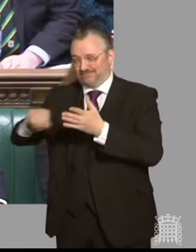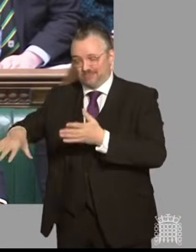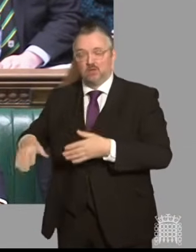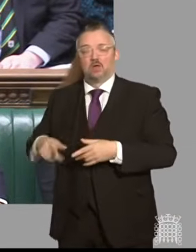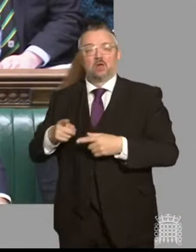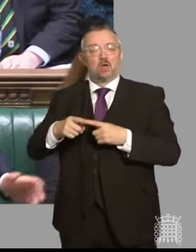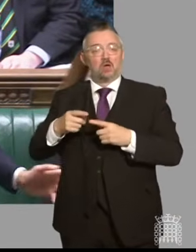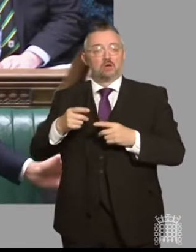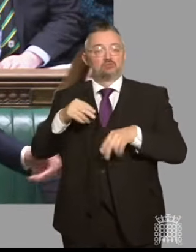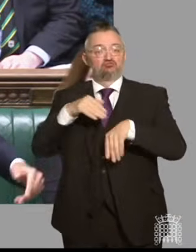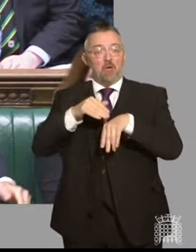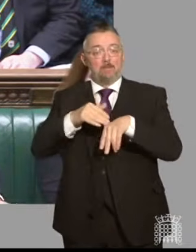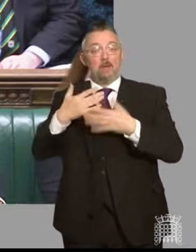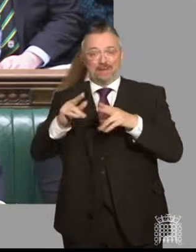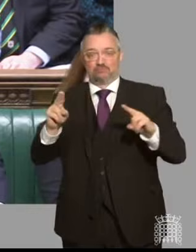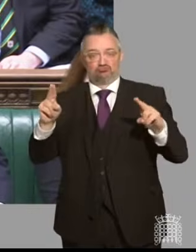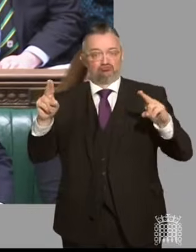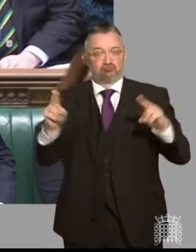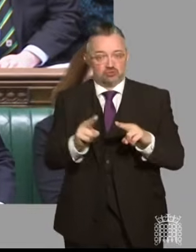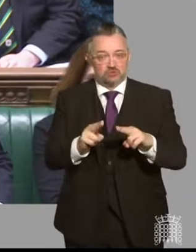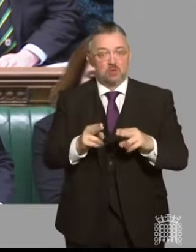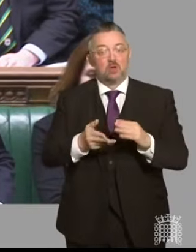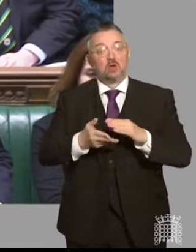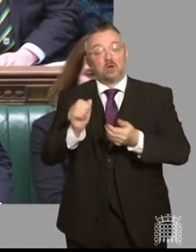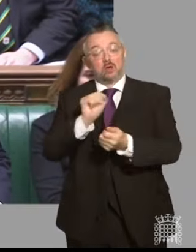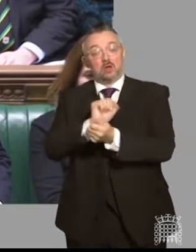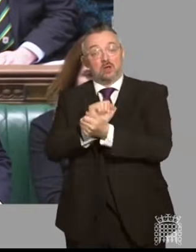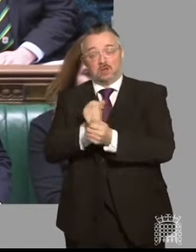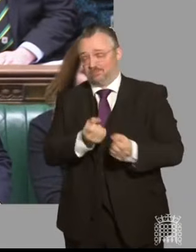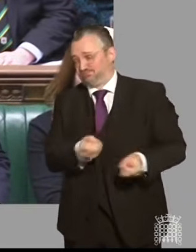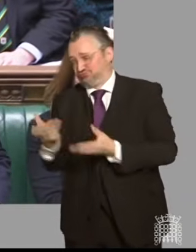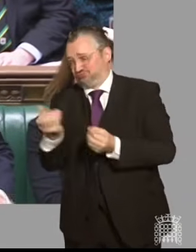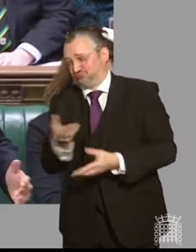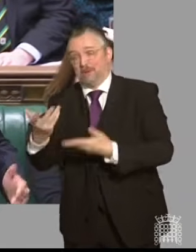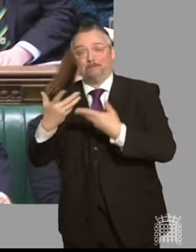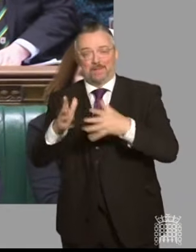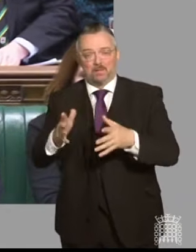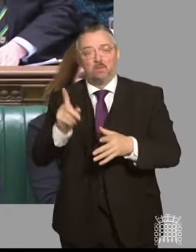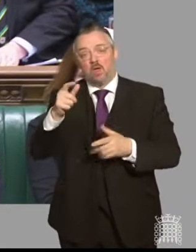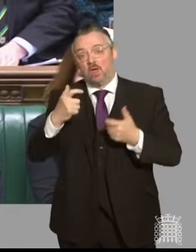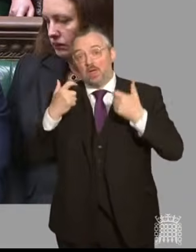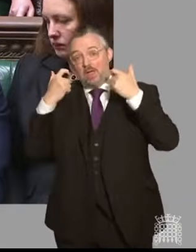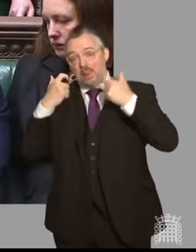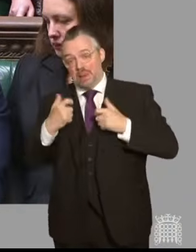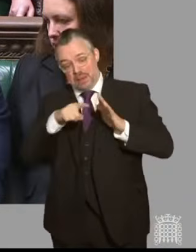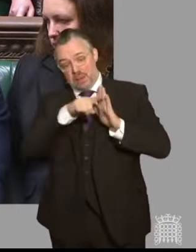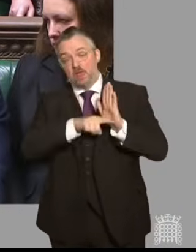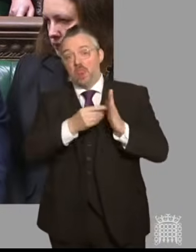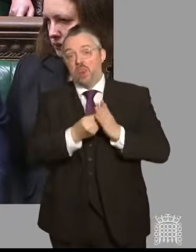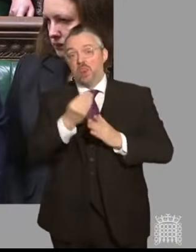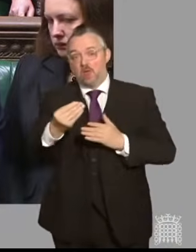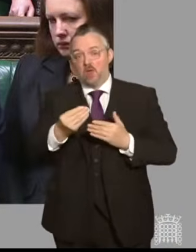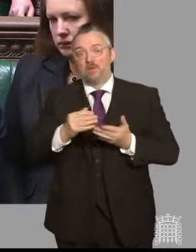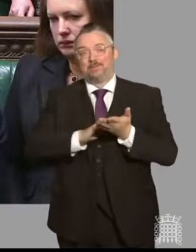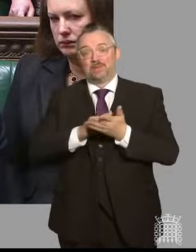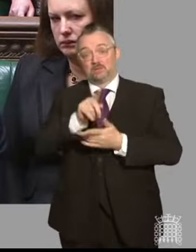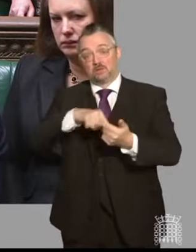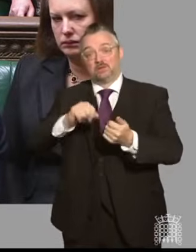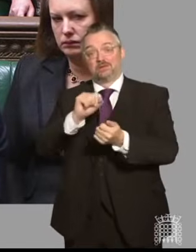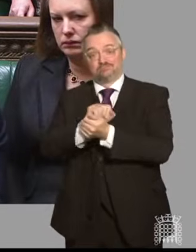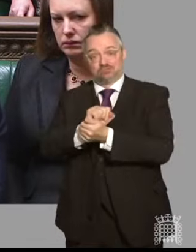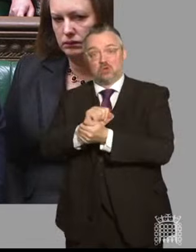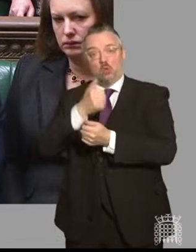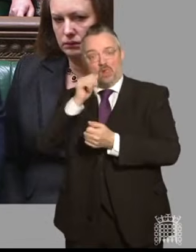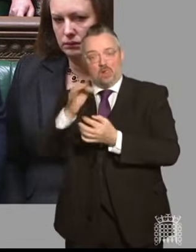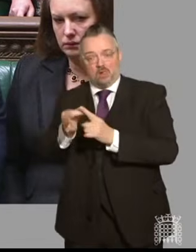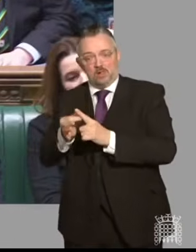for longer. But we are bringing forward legislation which would increase sentences for knife crime related things and ban zombie knives, and I